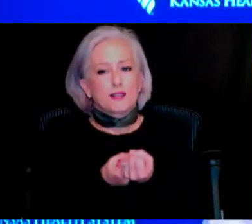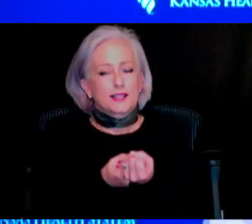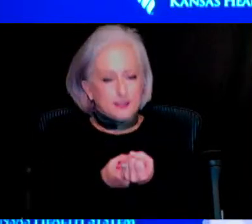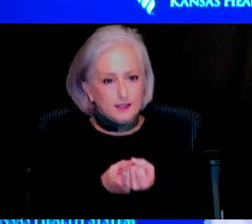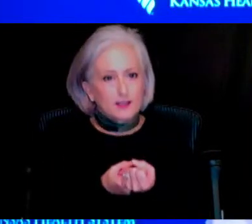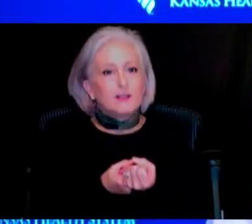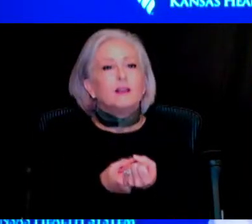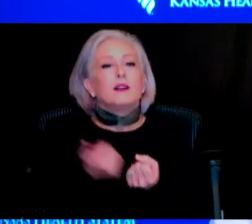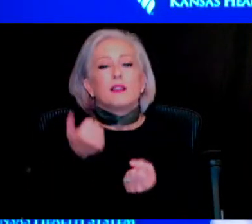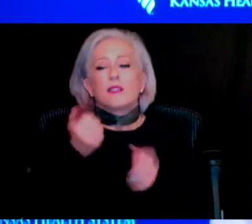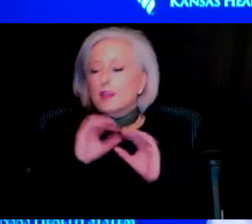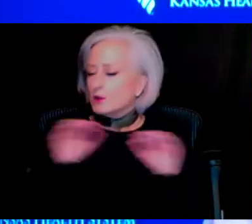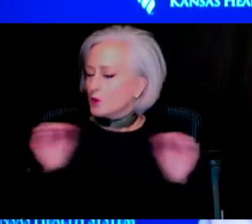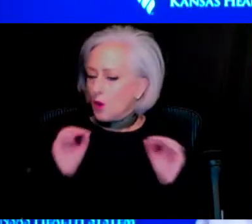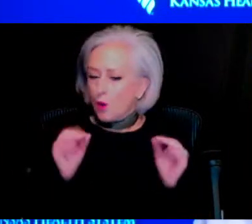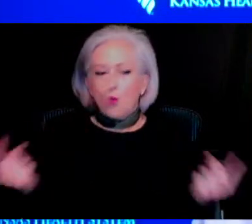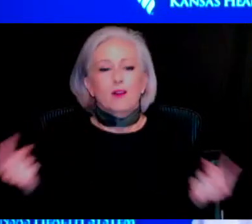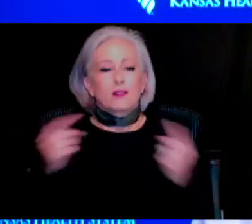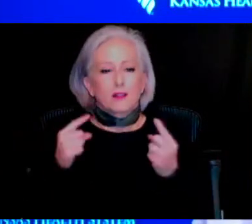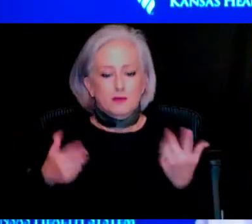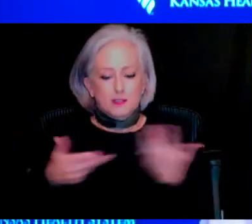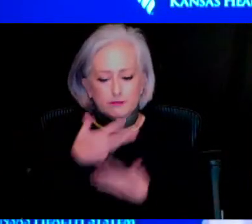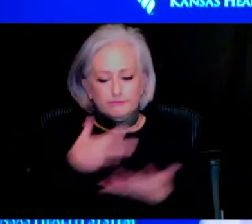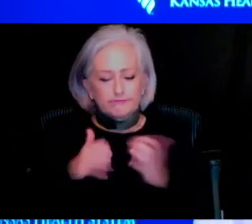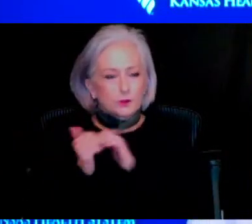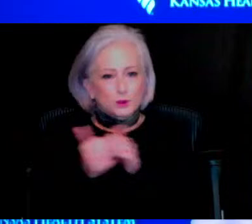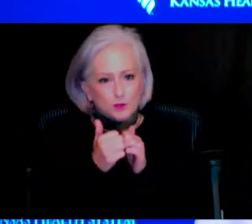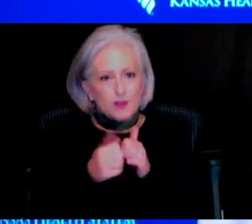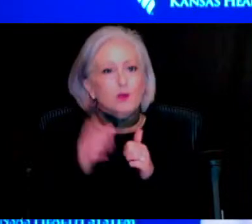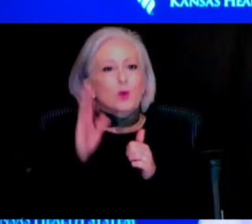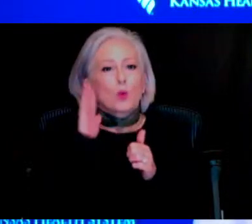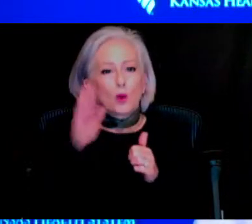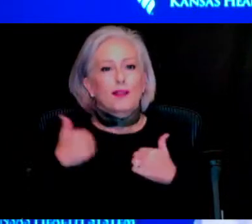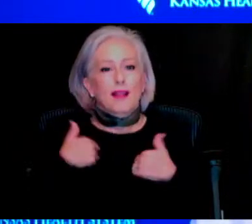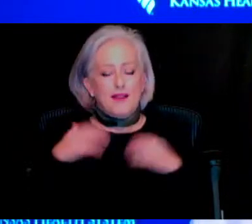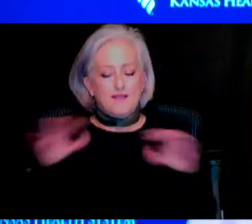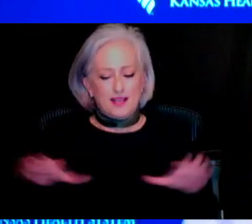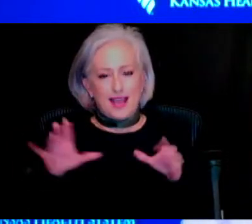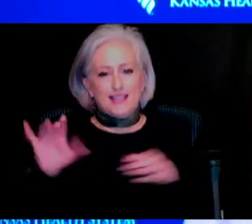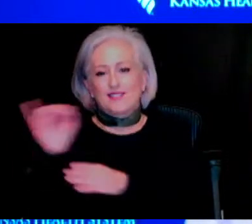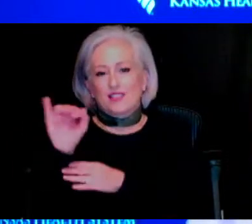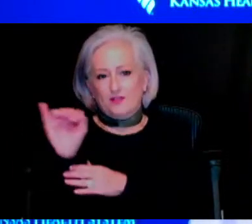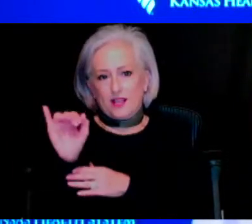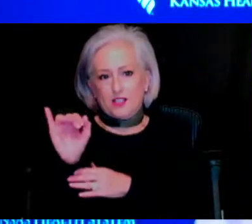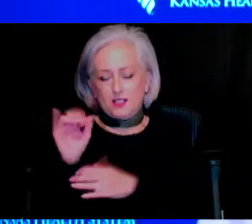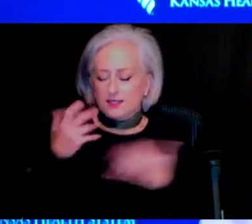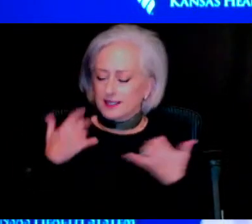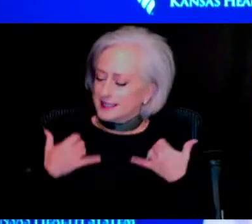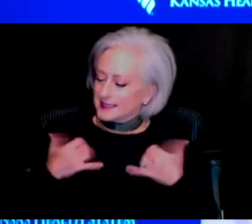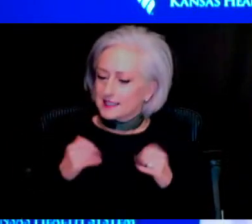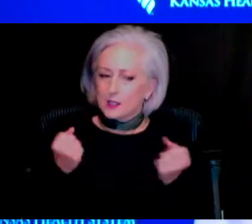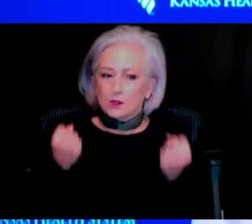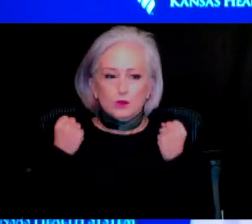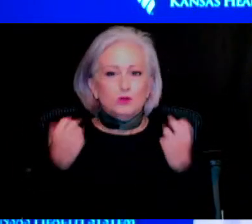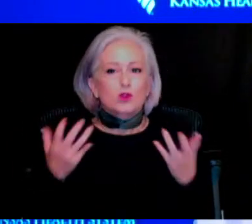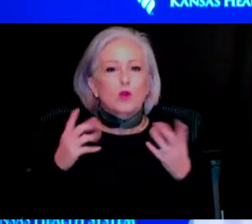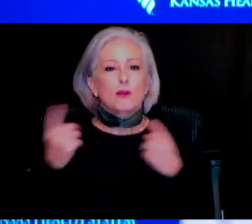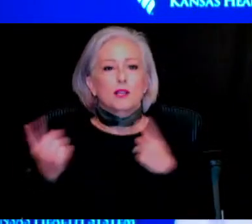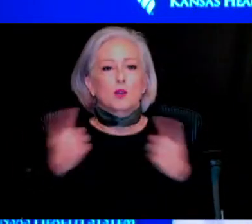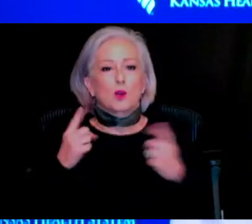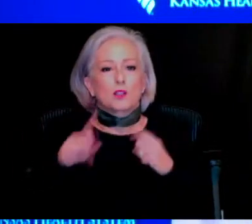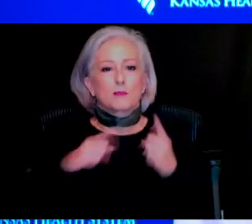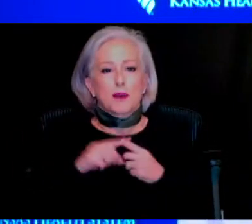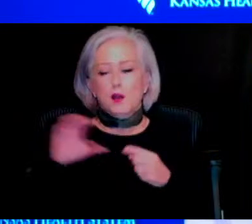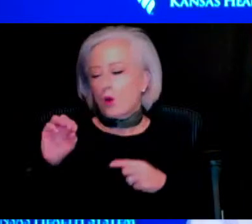and gather will have an active infection going on. Again, there are still so many questions about